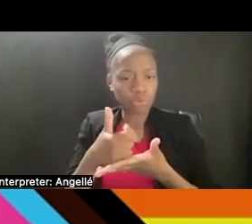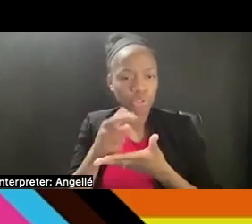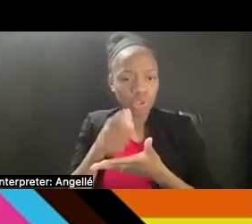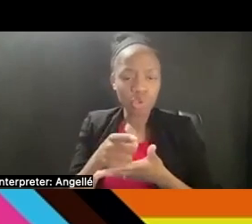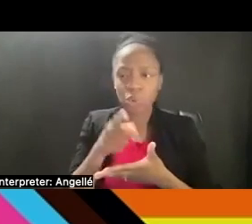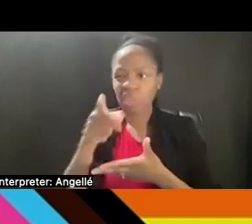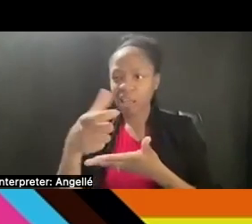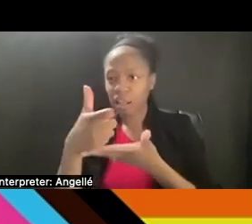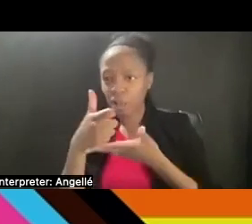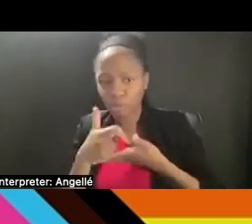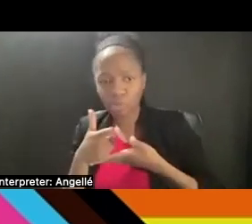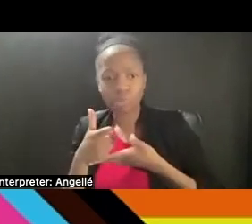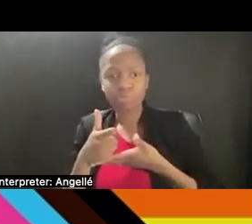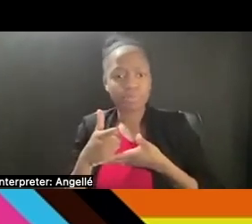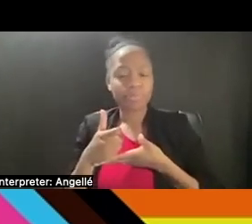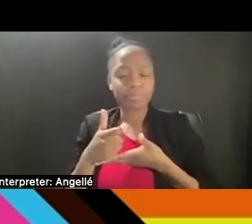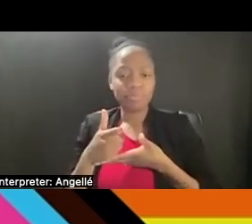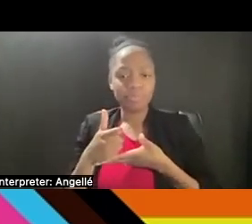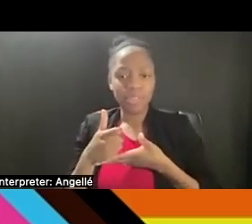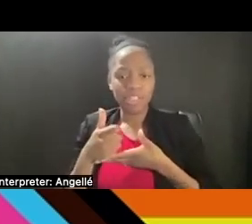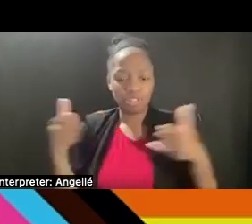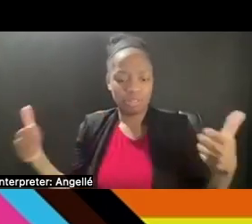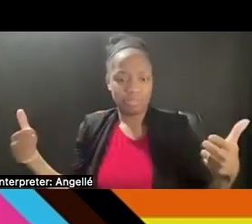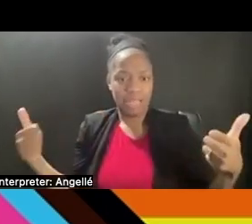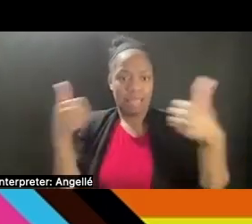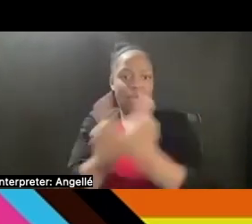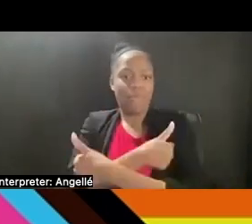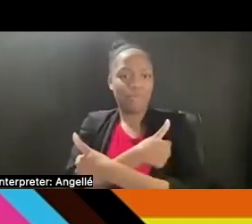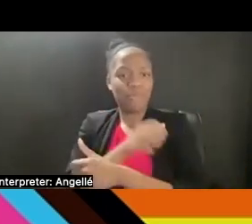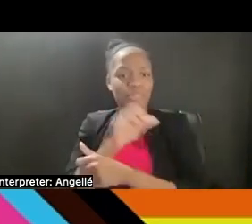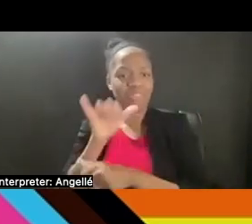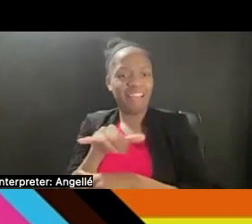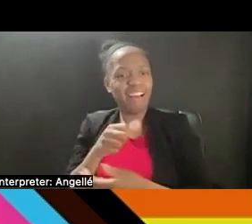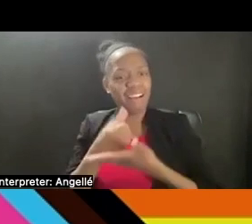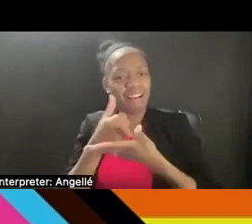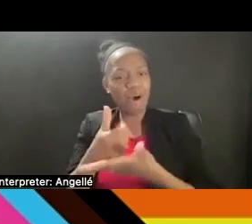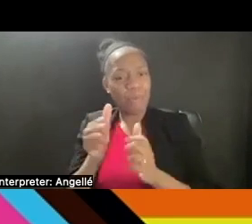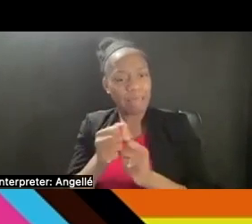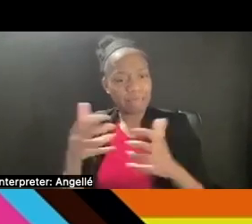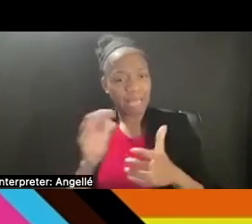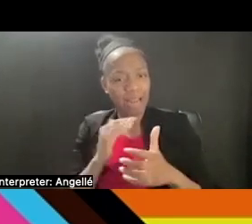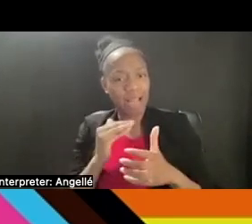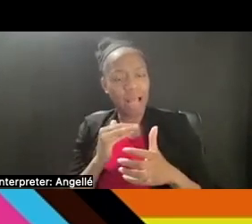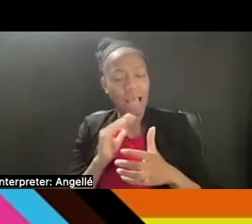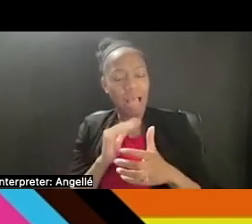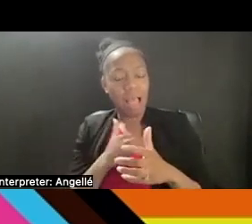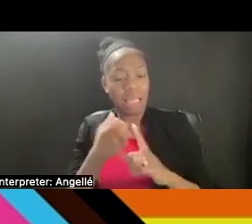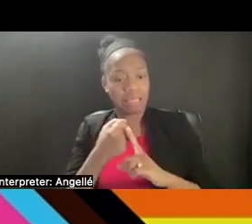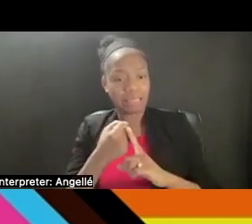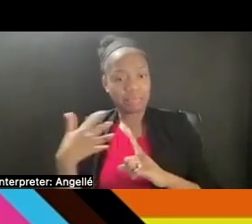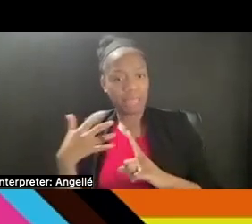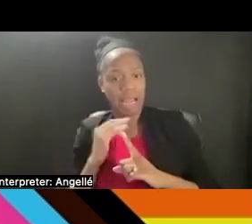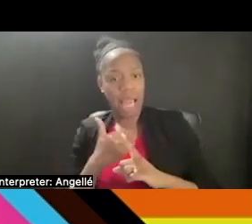them really helps expand our knowledge of one another. And